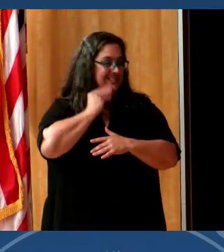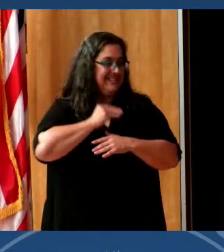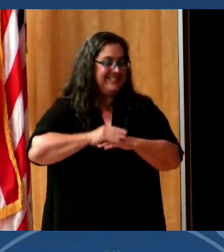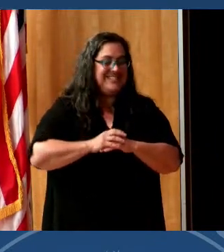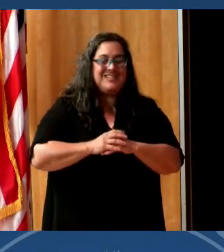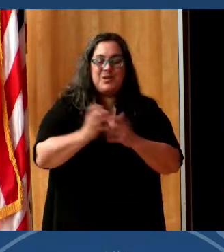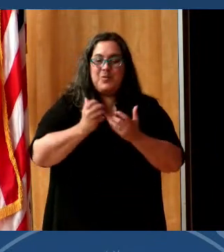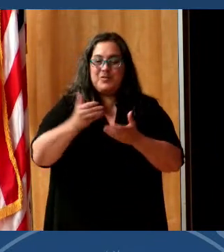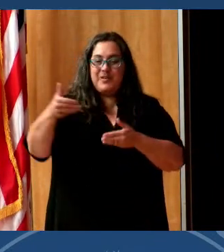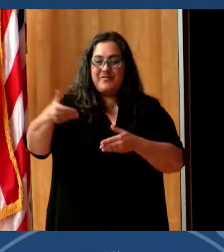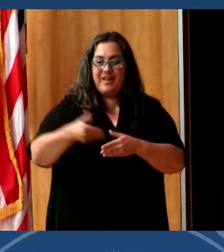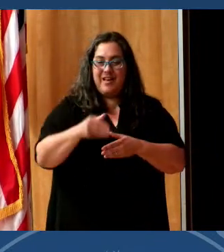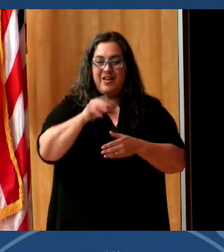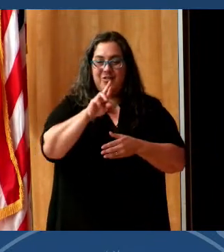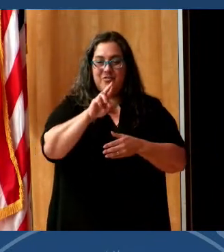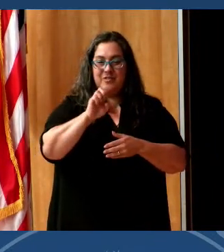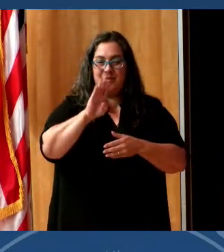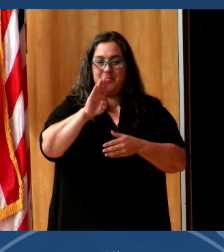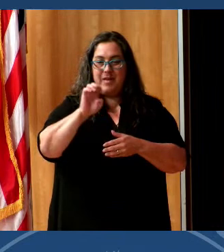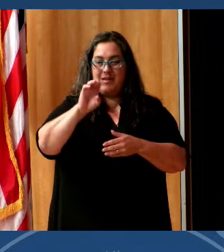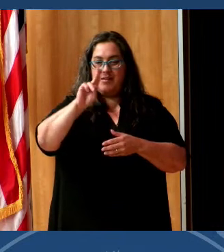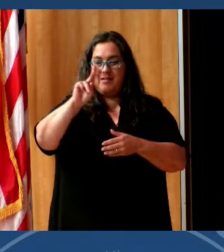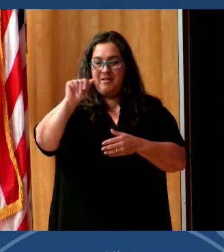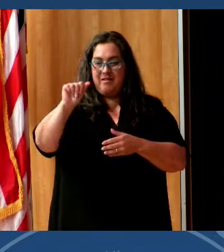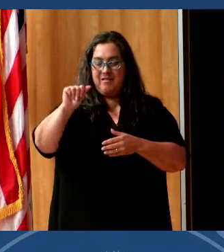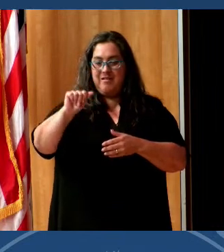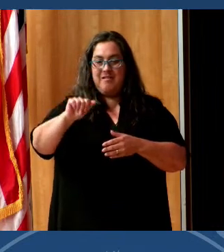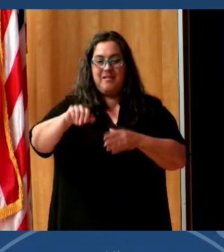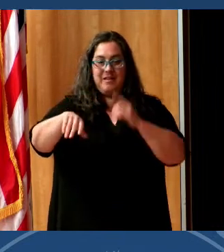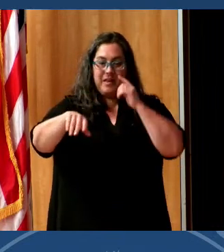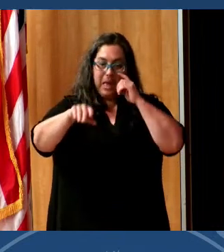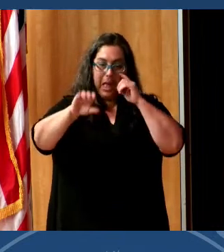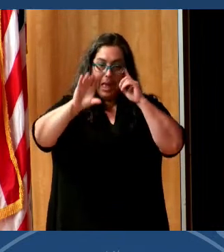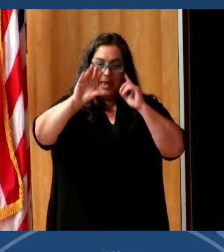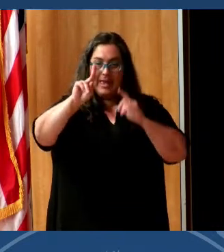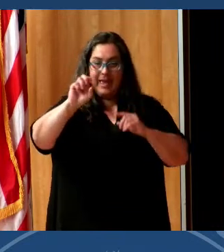to invite Rebecca Kemp and Braden Baker to the stage.